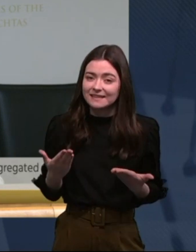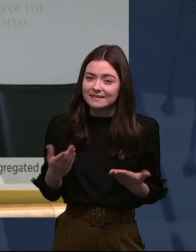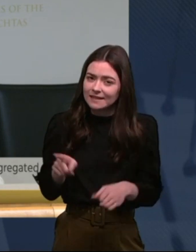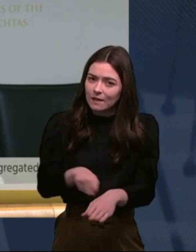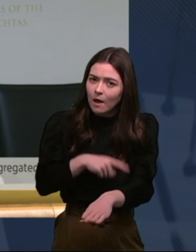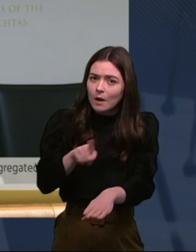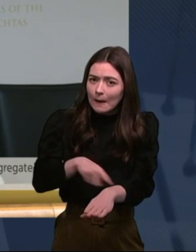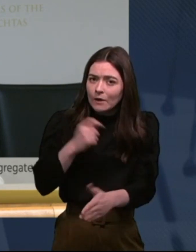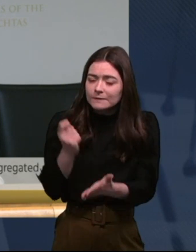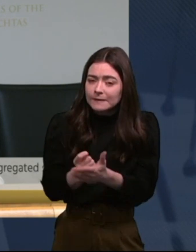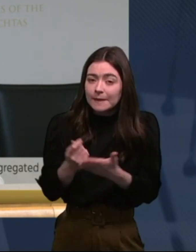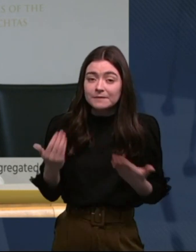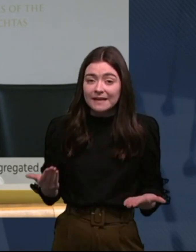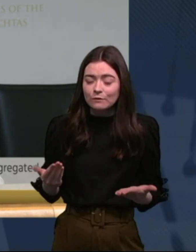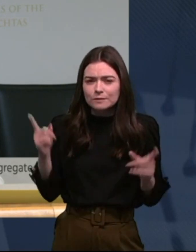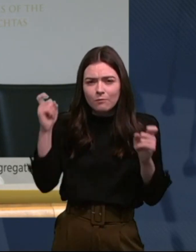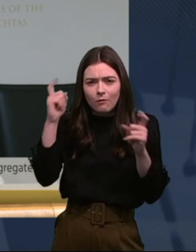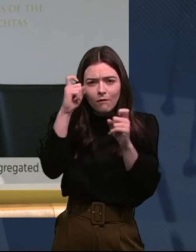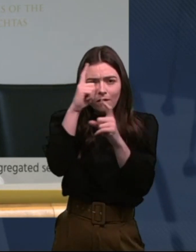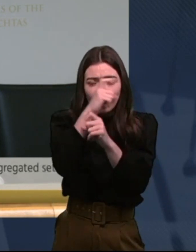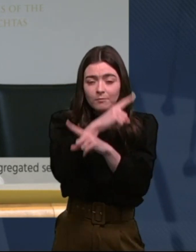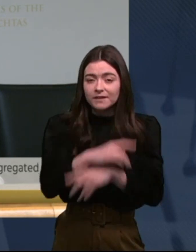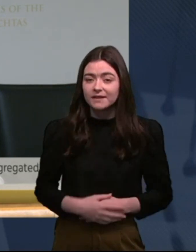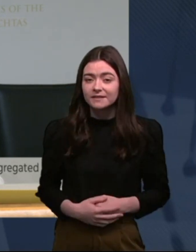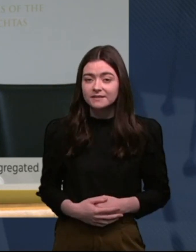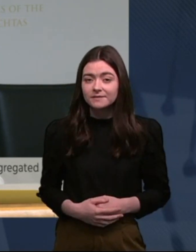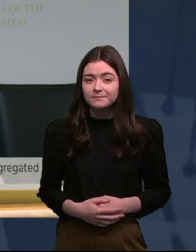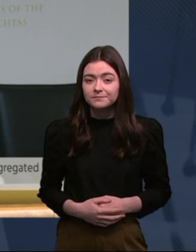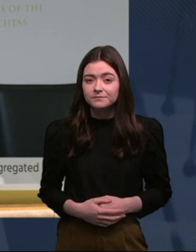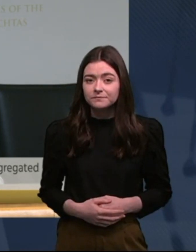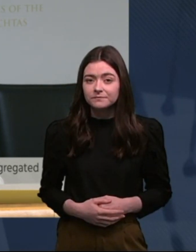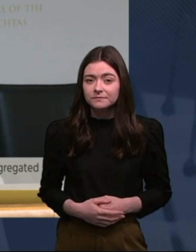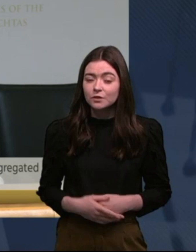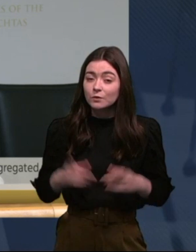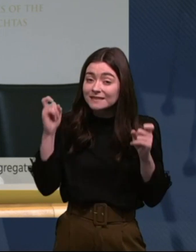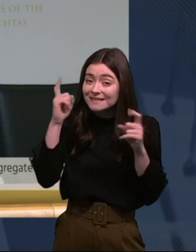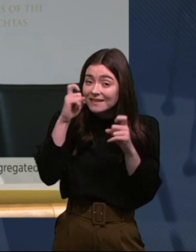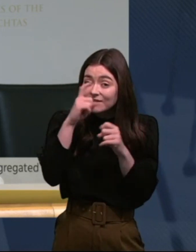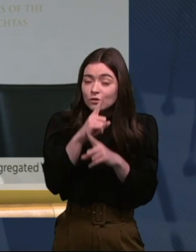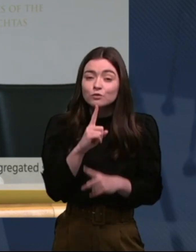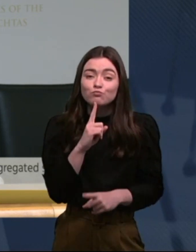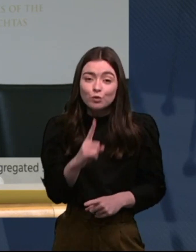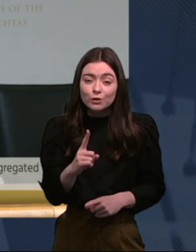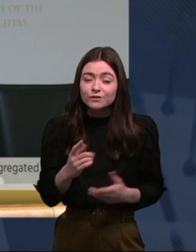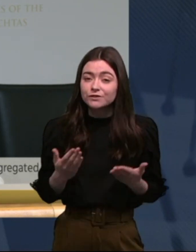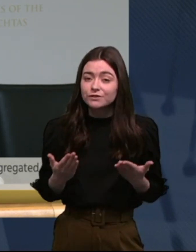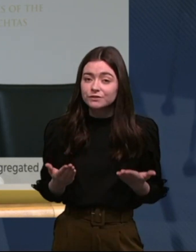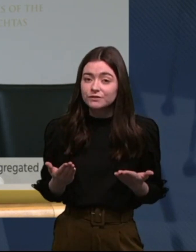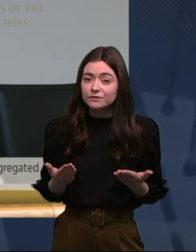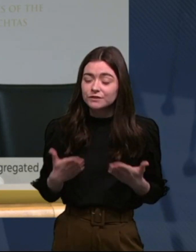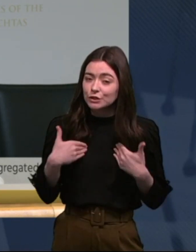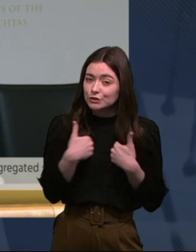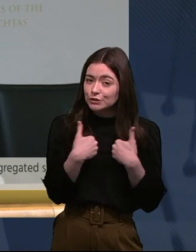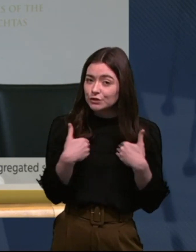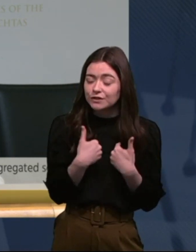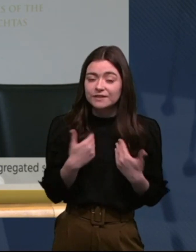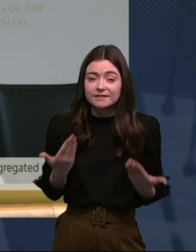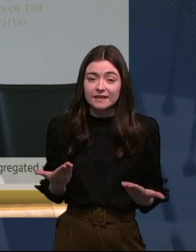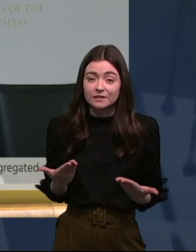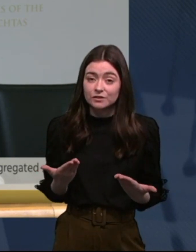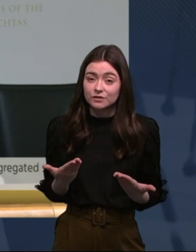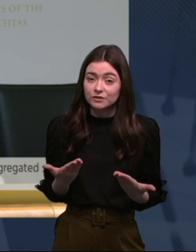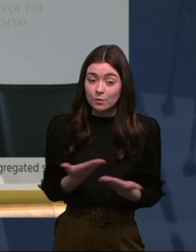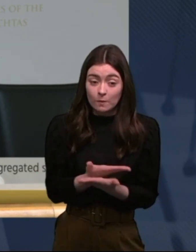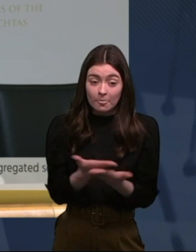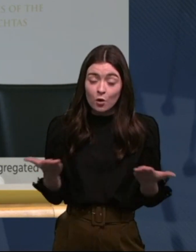and longer and longer. It's more complex. So it's difficult, but certainly the concern is that those who